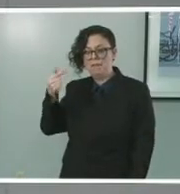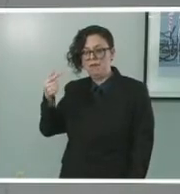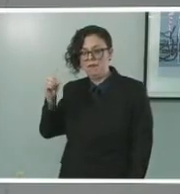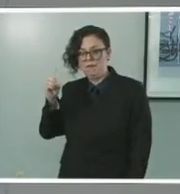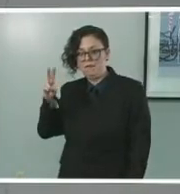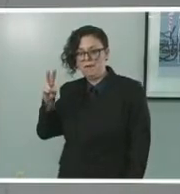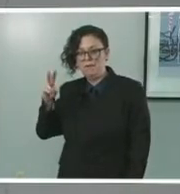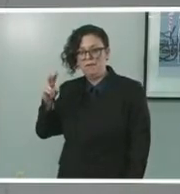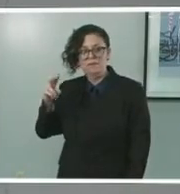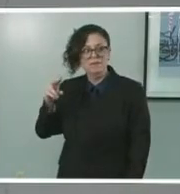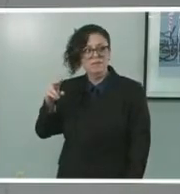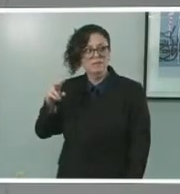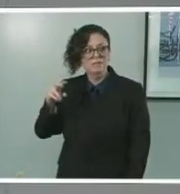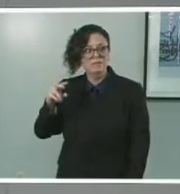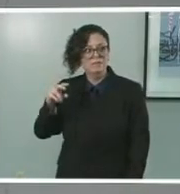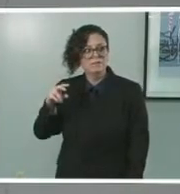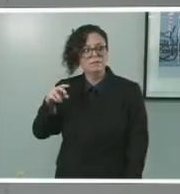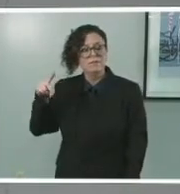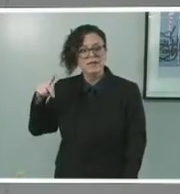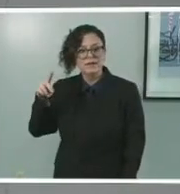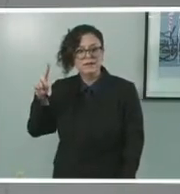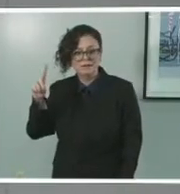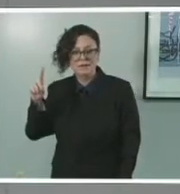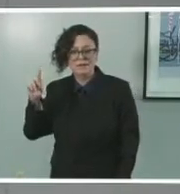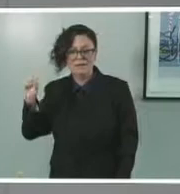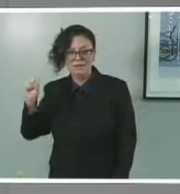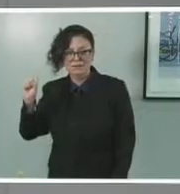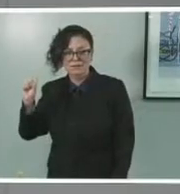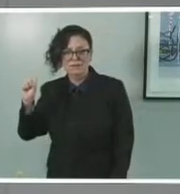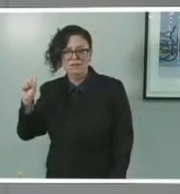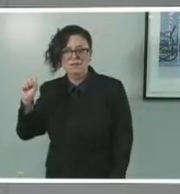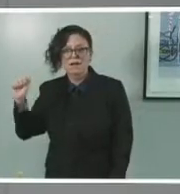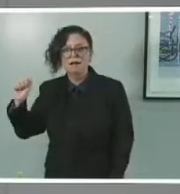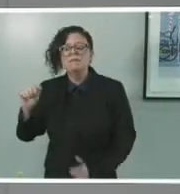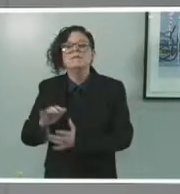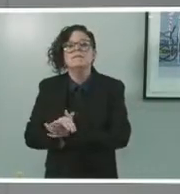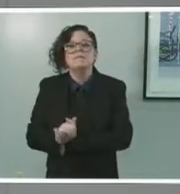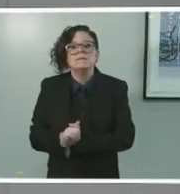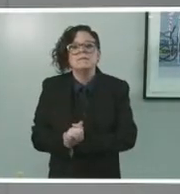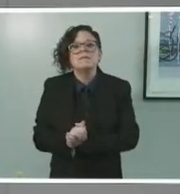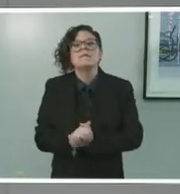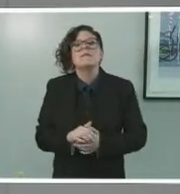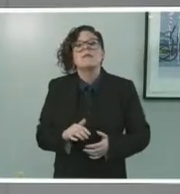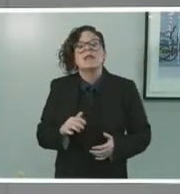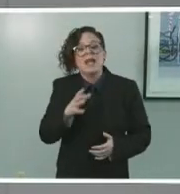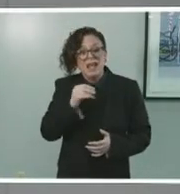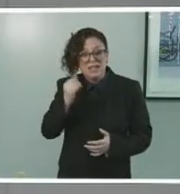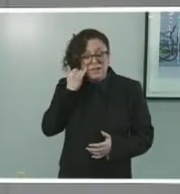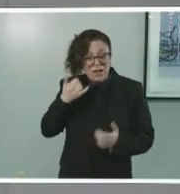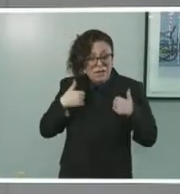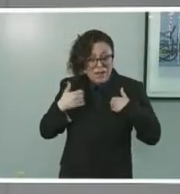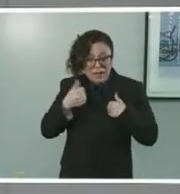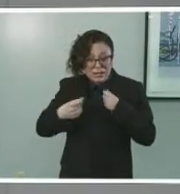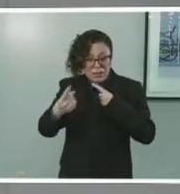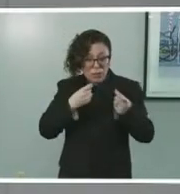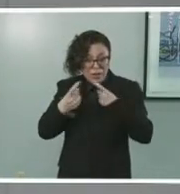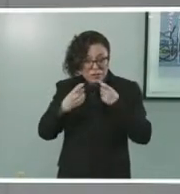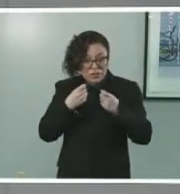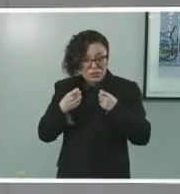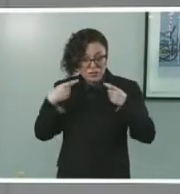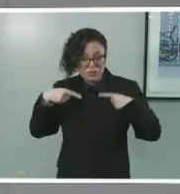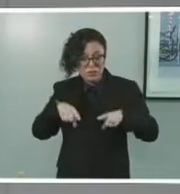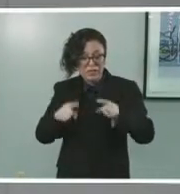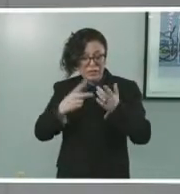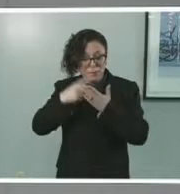sanantonio.com/TDSA. Gracias por estar con nosotros. Si tienen alguna pregunta durante el programa, pueden enviar por